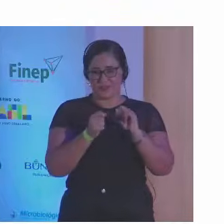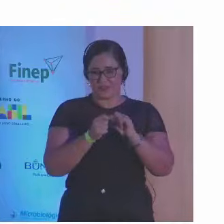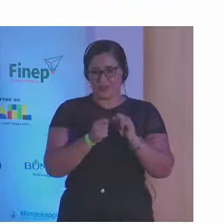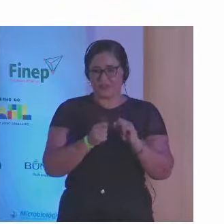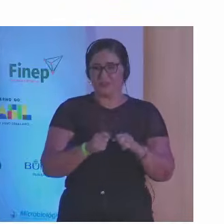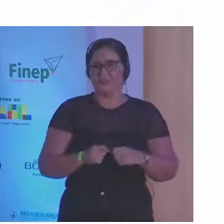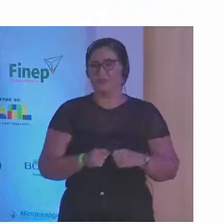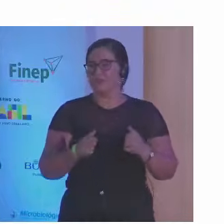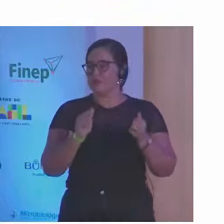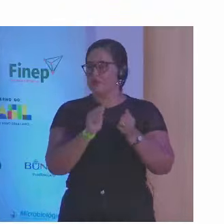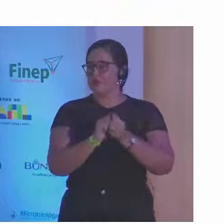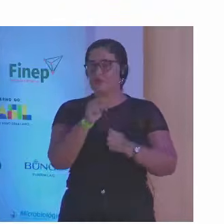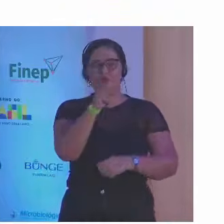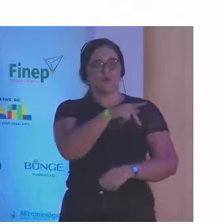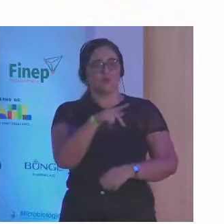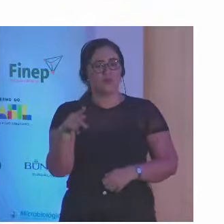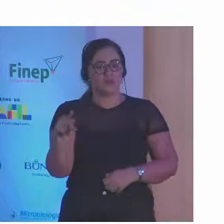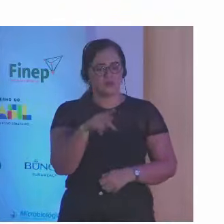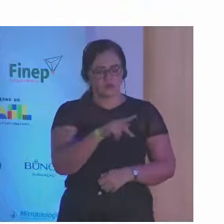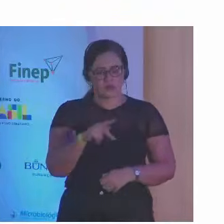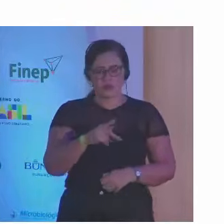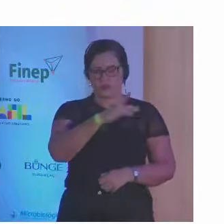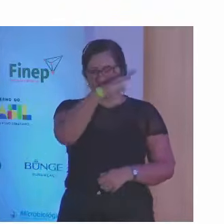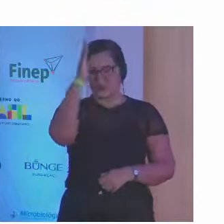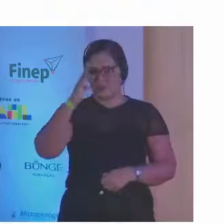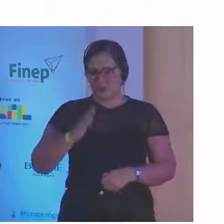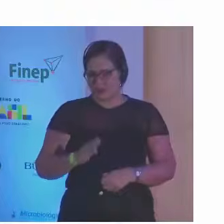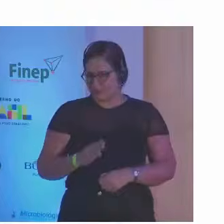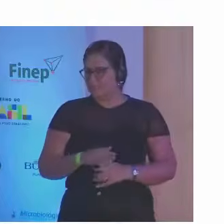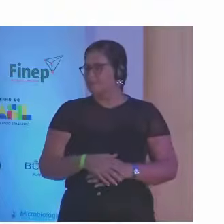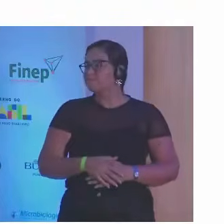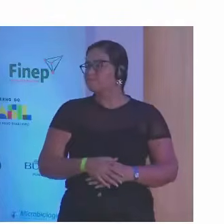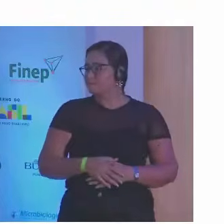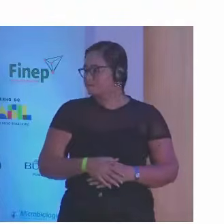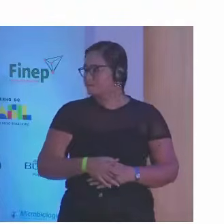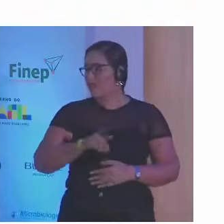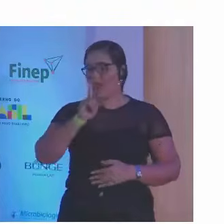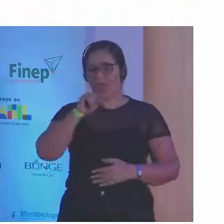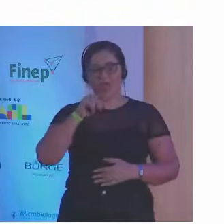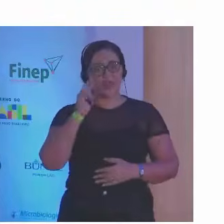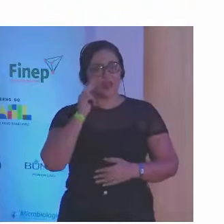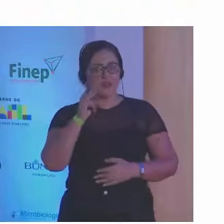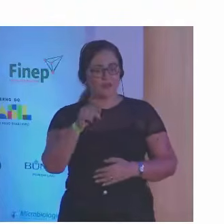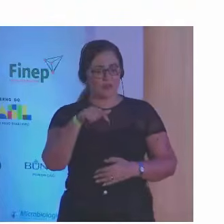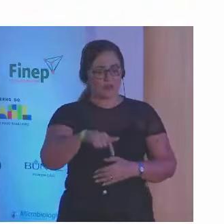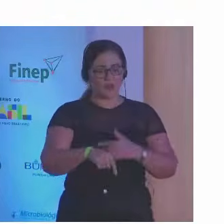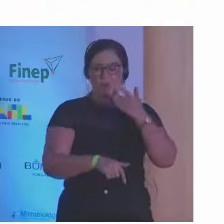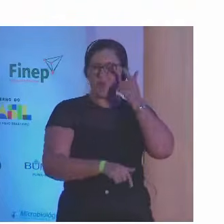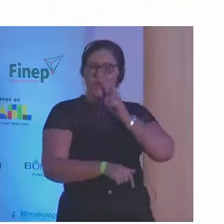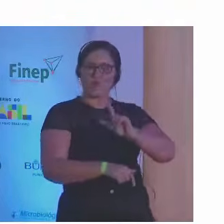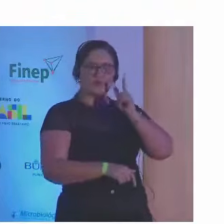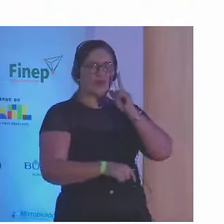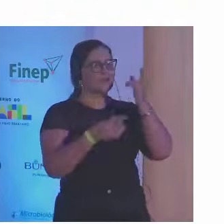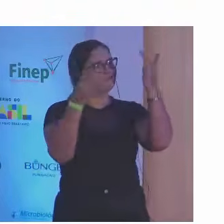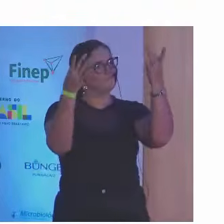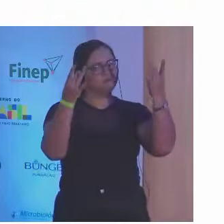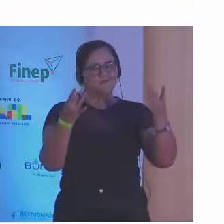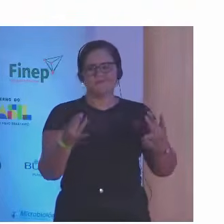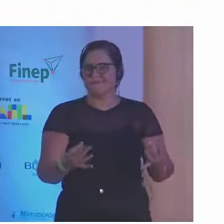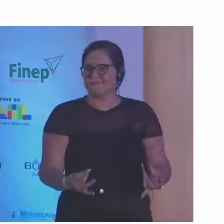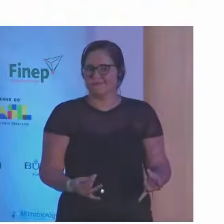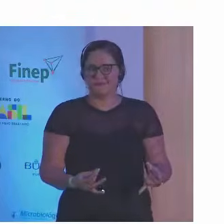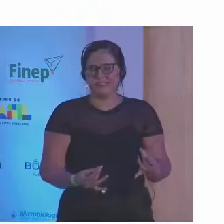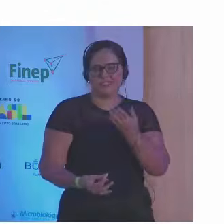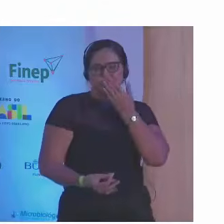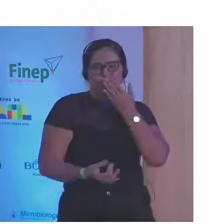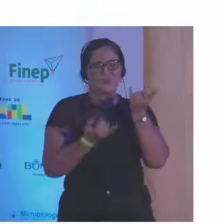professors of Brazil. And this is what you see here. We can, with this kind of information, navigate and